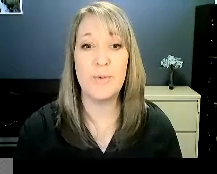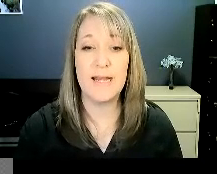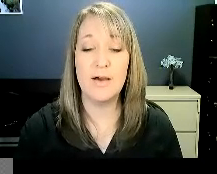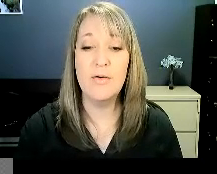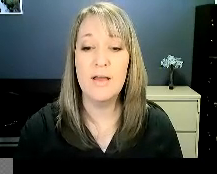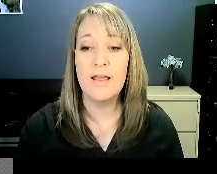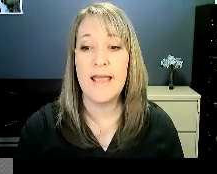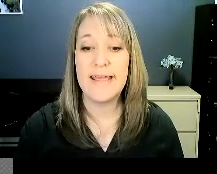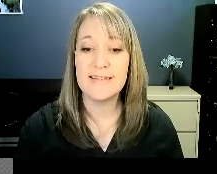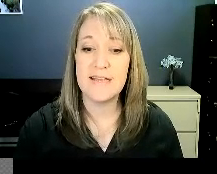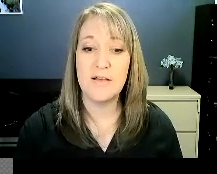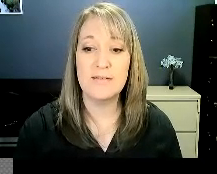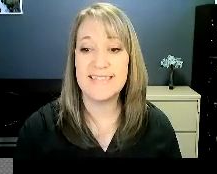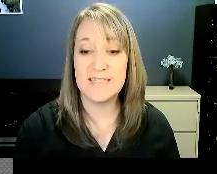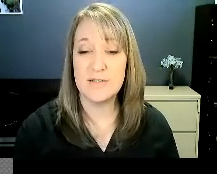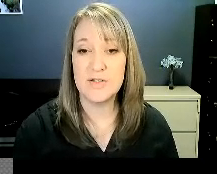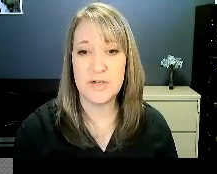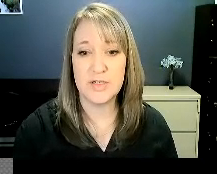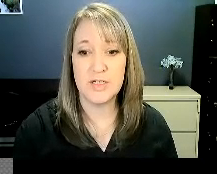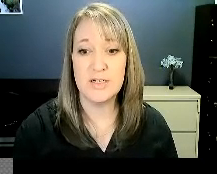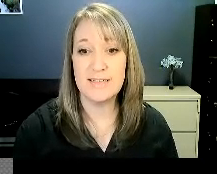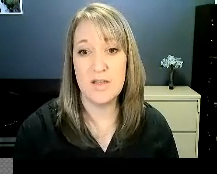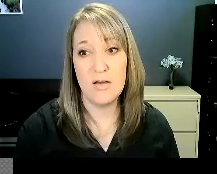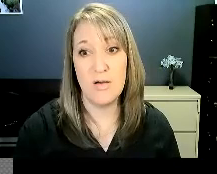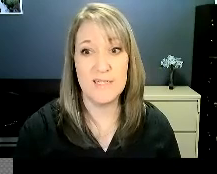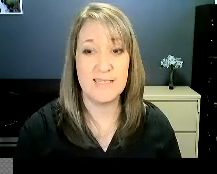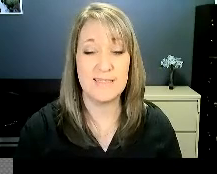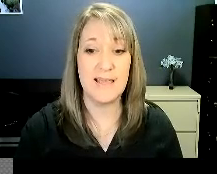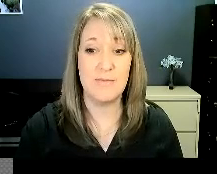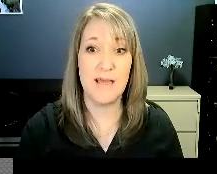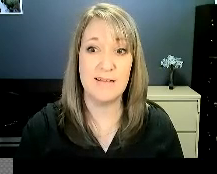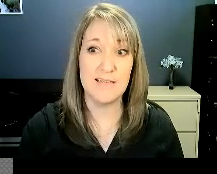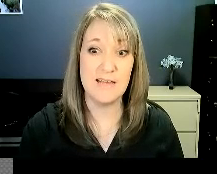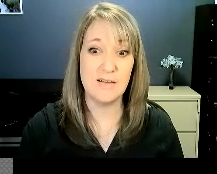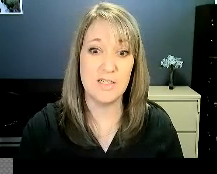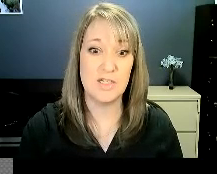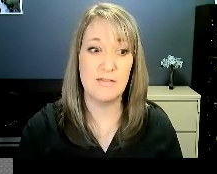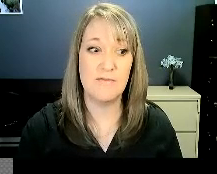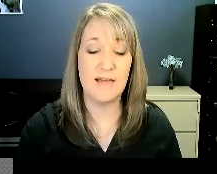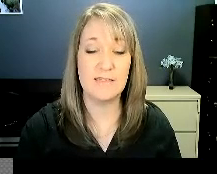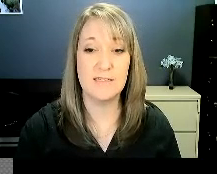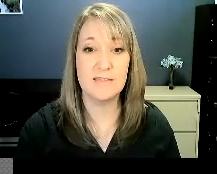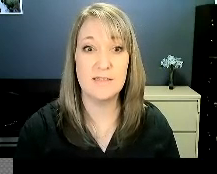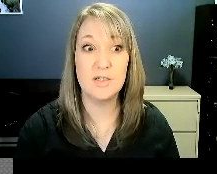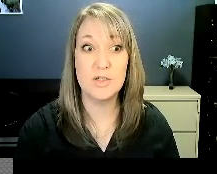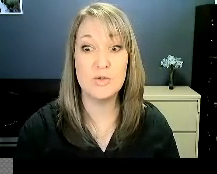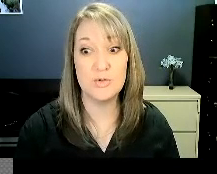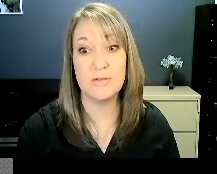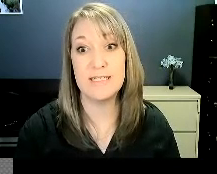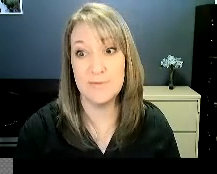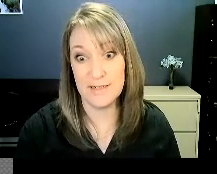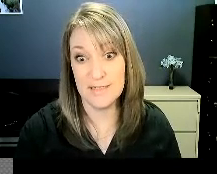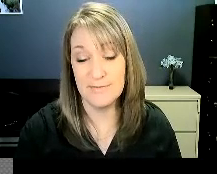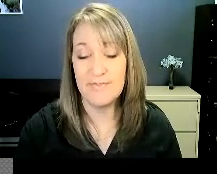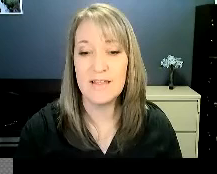As you know by now, ASL sentence structure is not always the same as English. In fact, it's